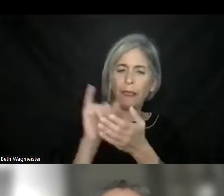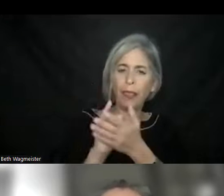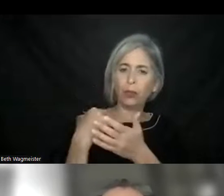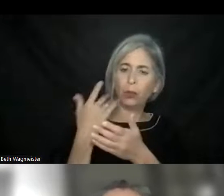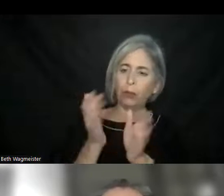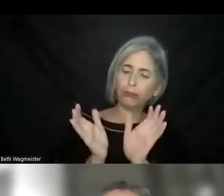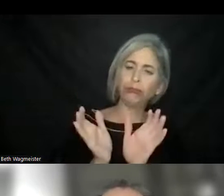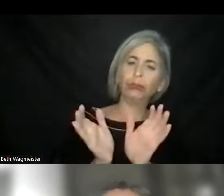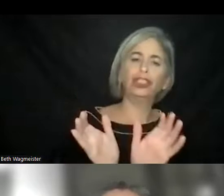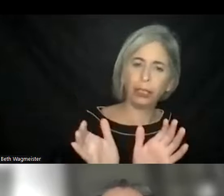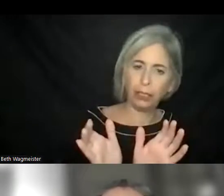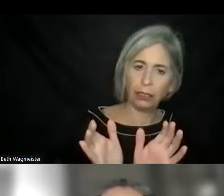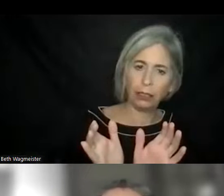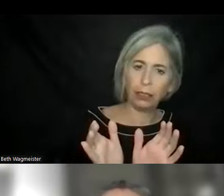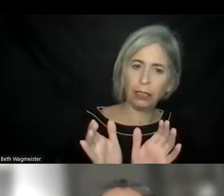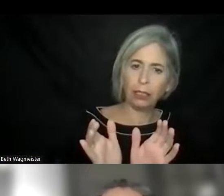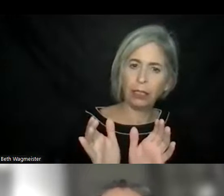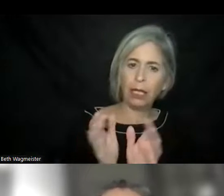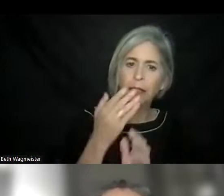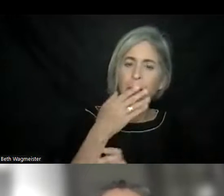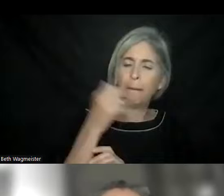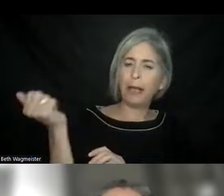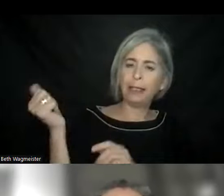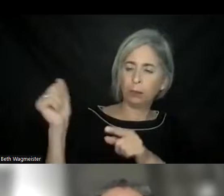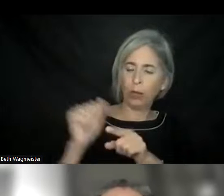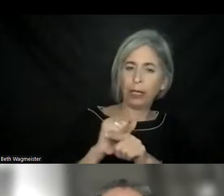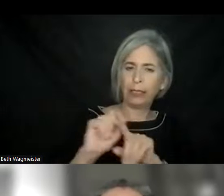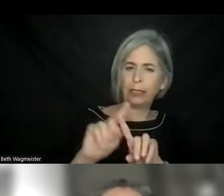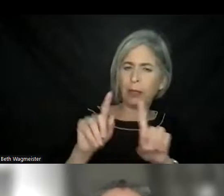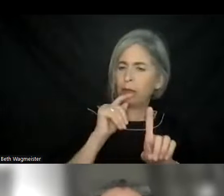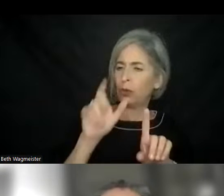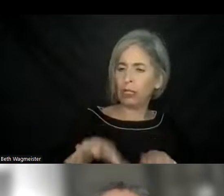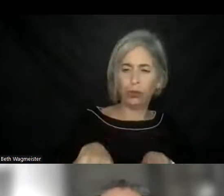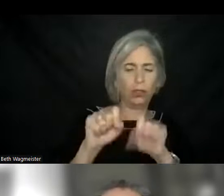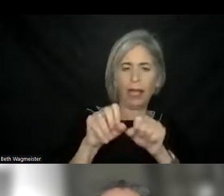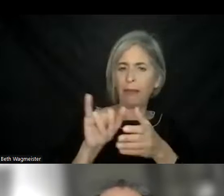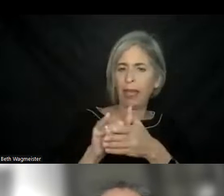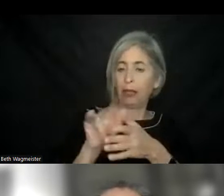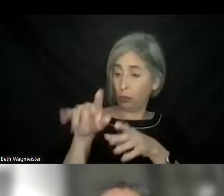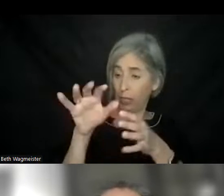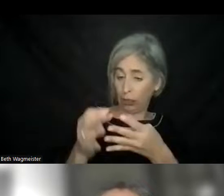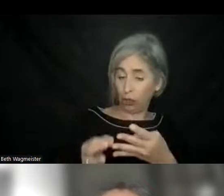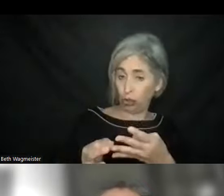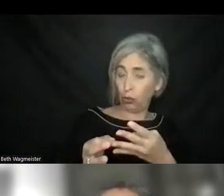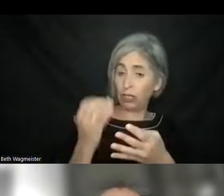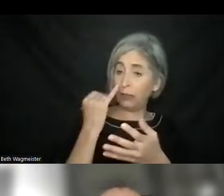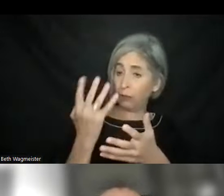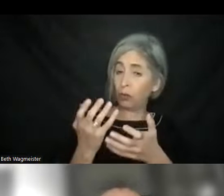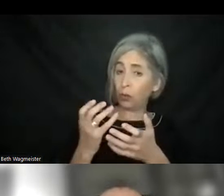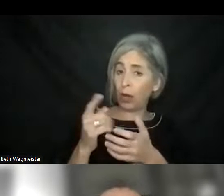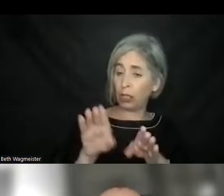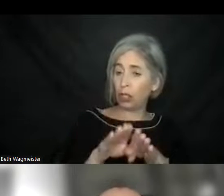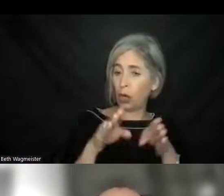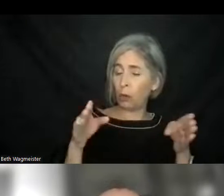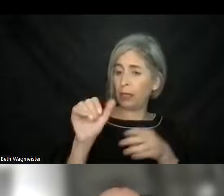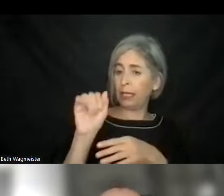pushing as a best practice, but you don't have to adopt that. You can choose a proprietary, if you want your OpenACR